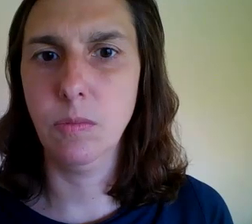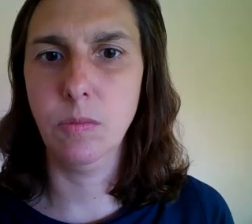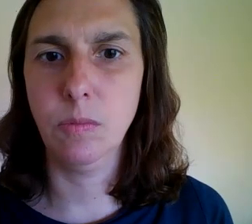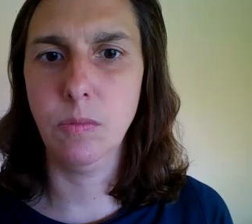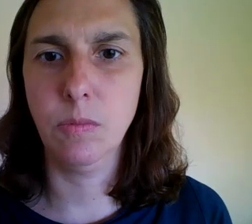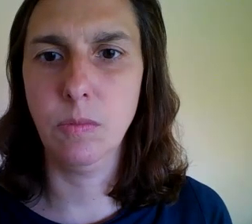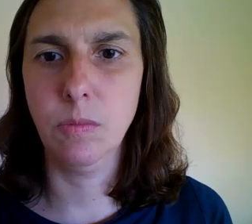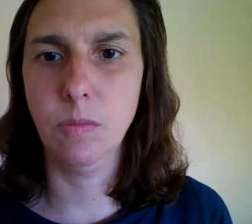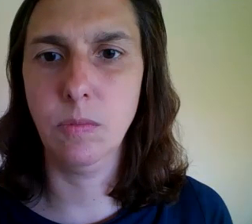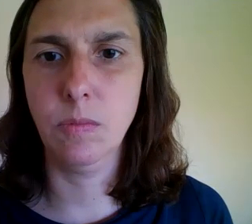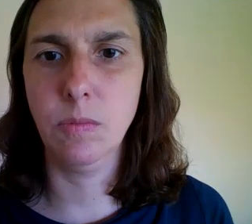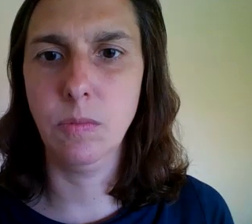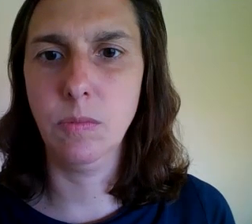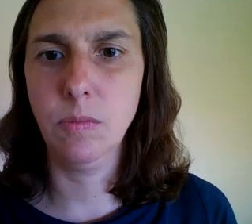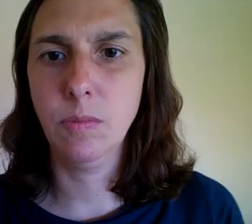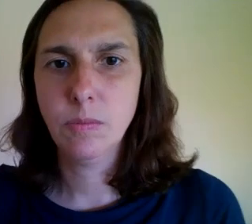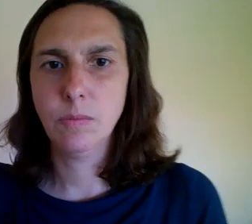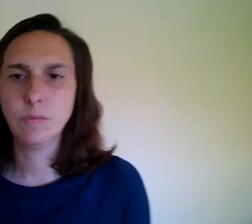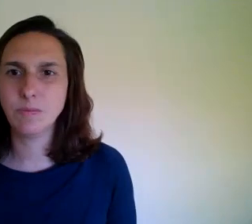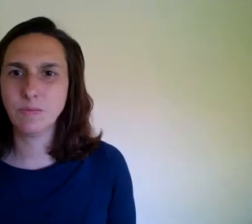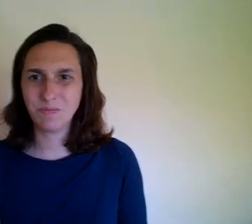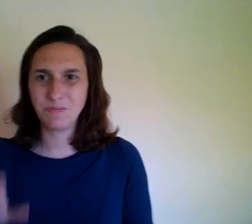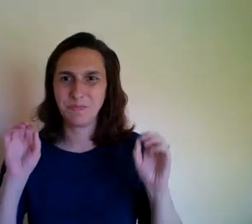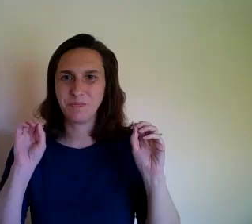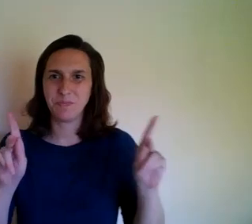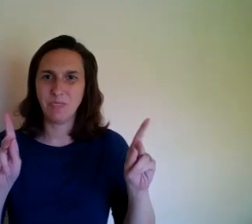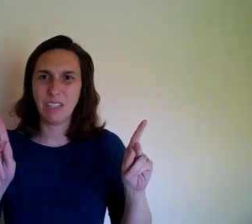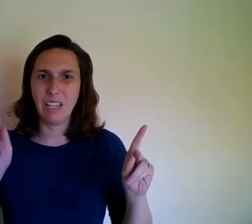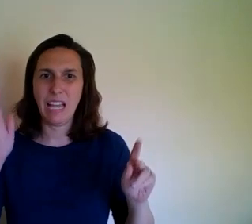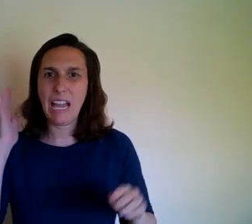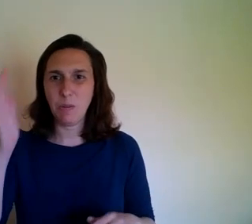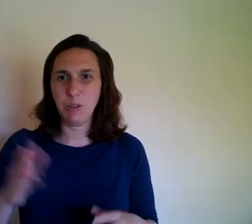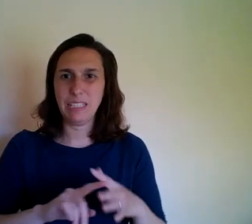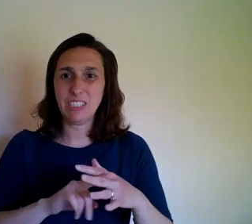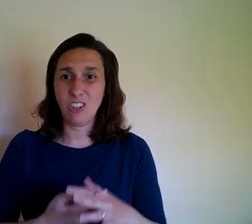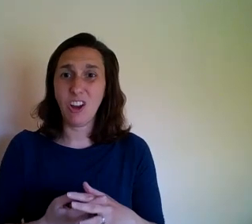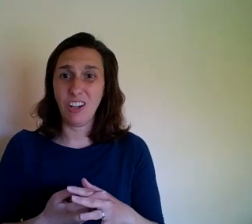So I'm going to get started here. We're looking at exponential functions.